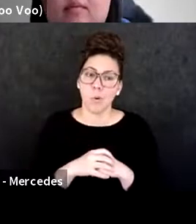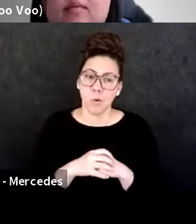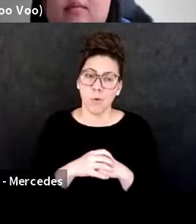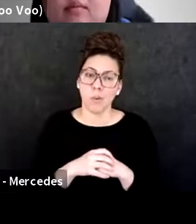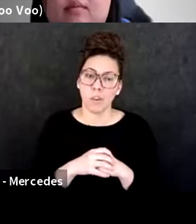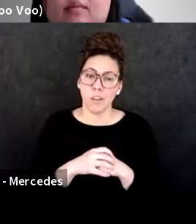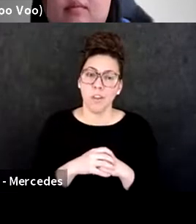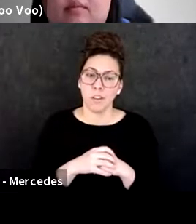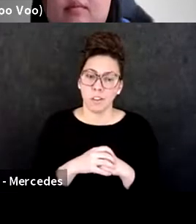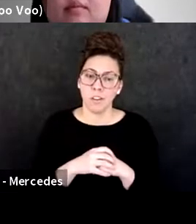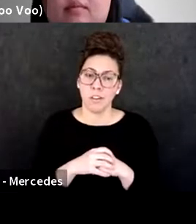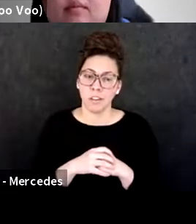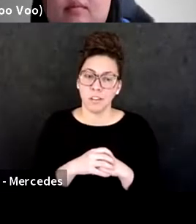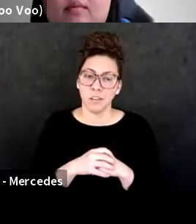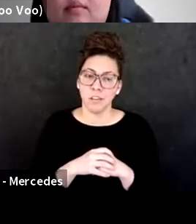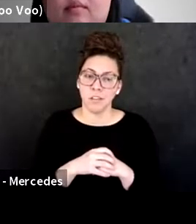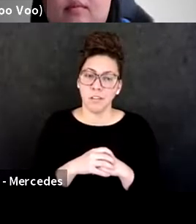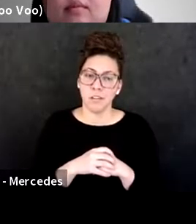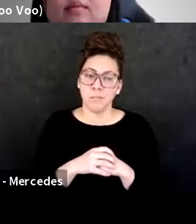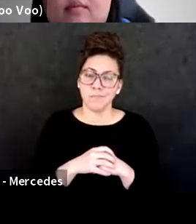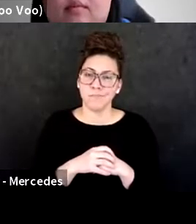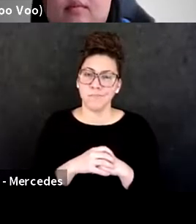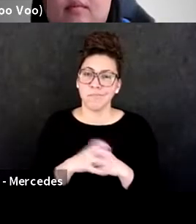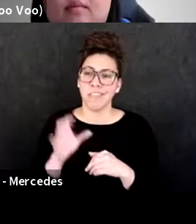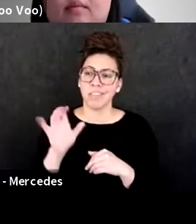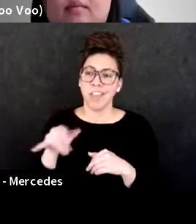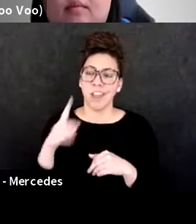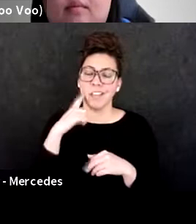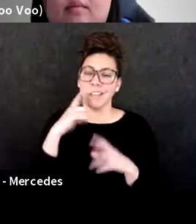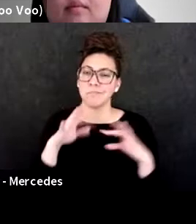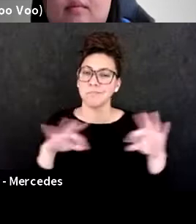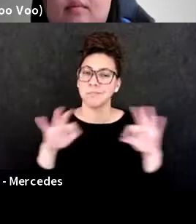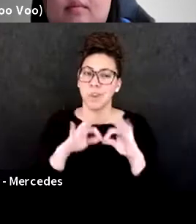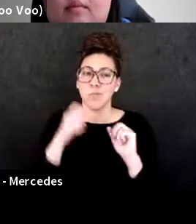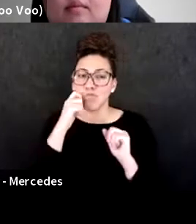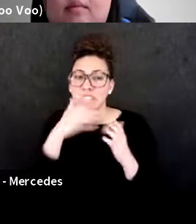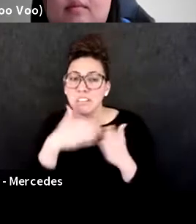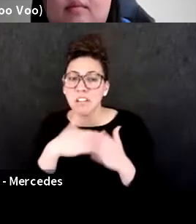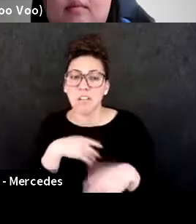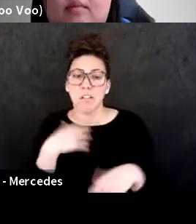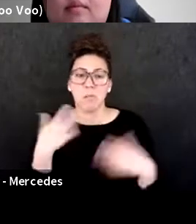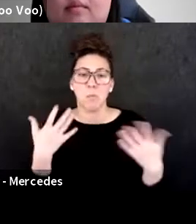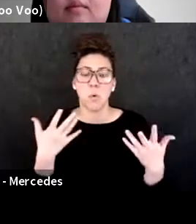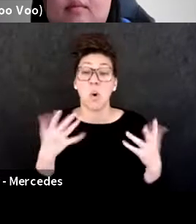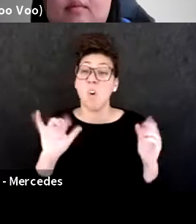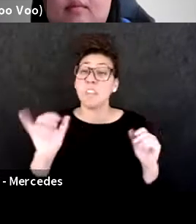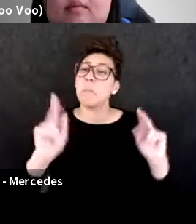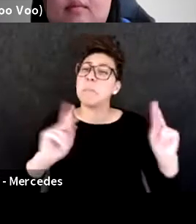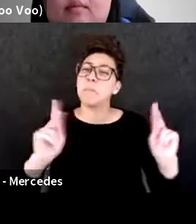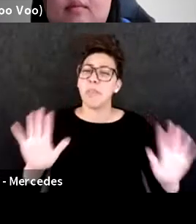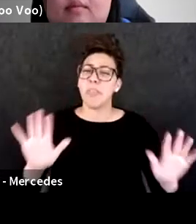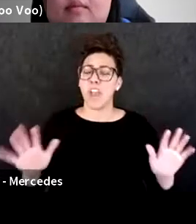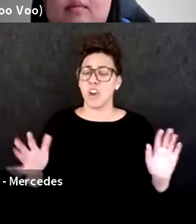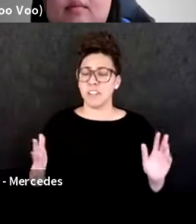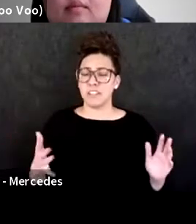racism, but also just a person's hesitance to be comfortable in whatever ways you are